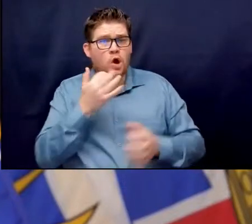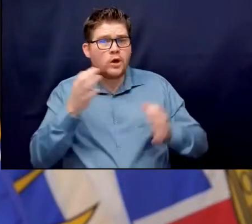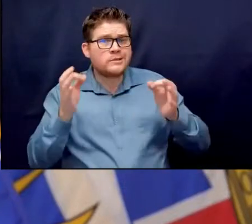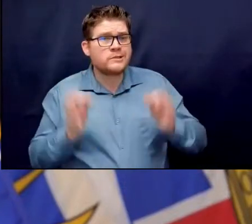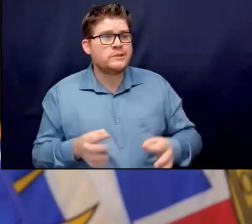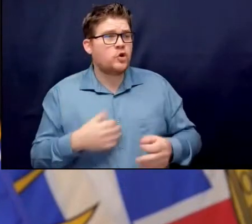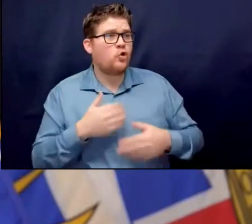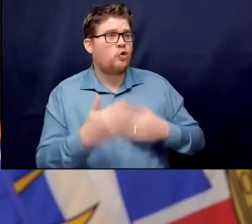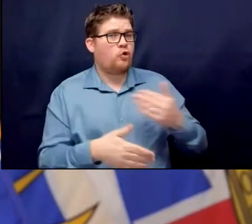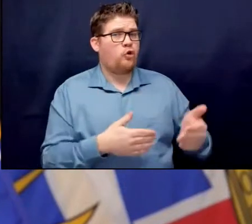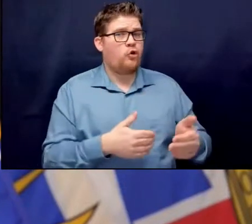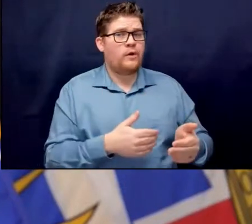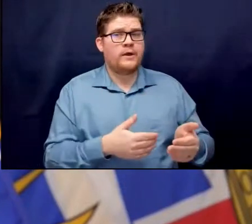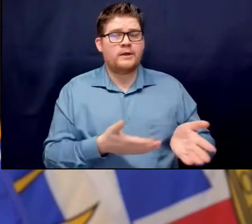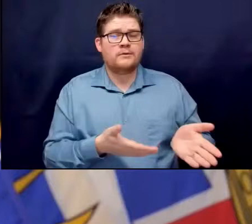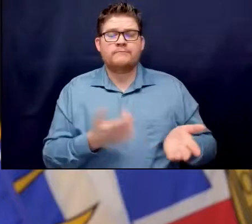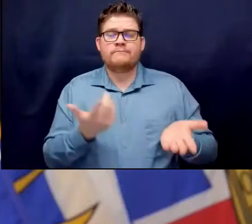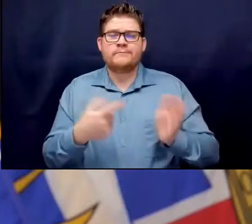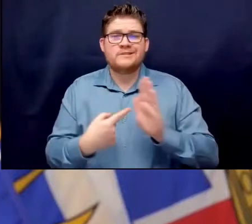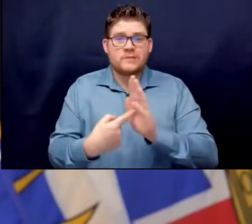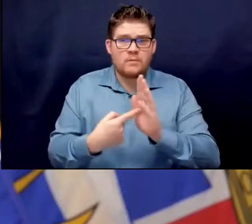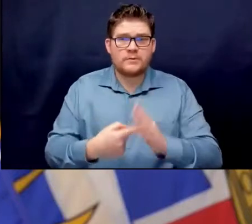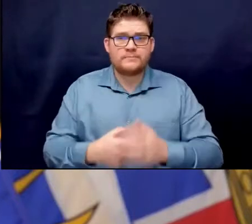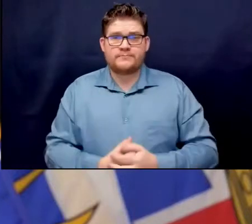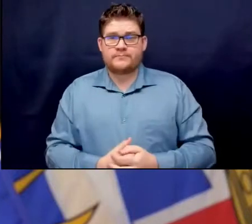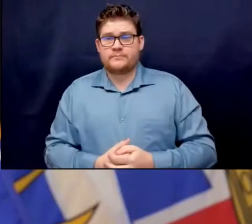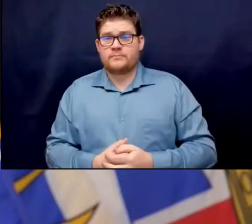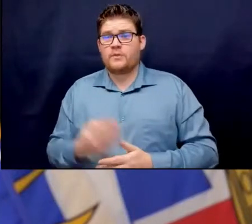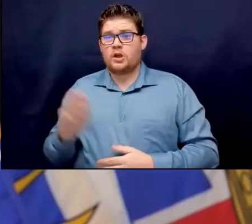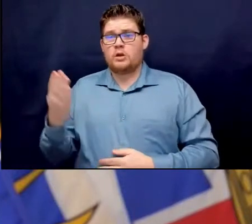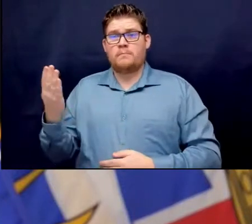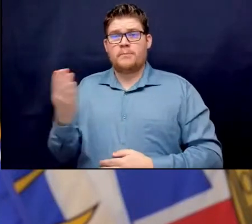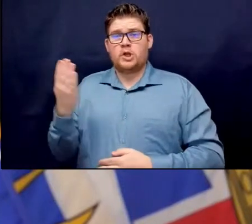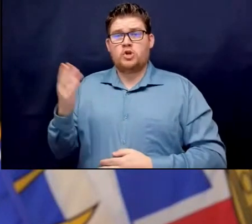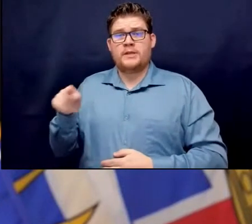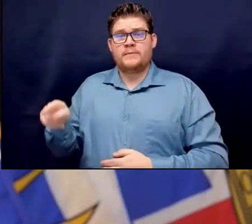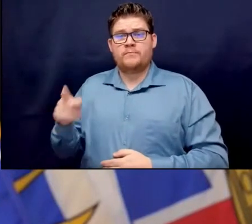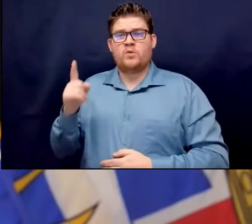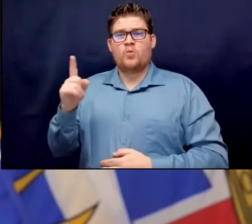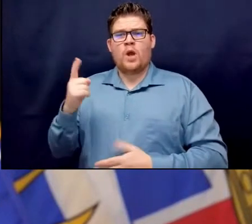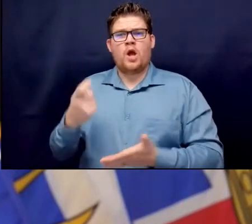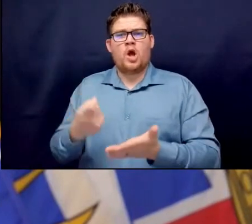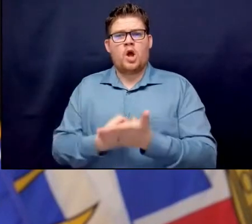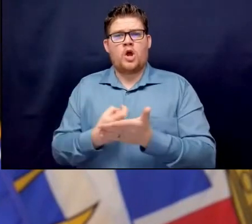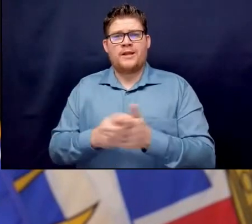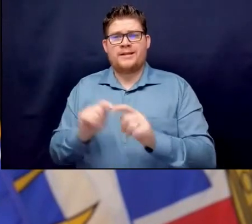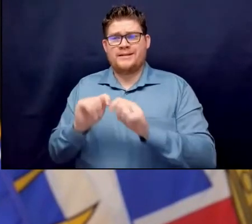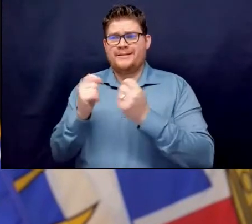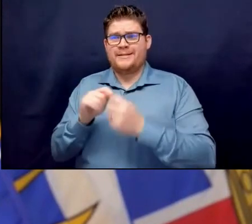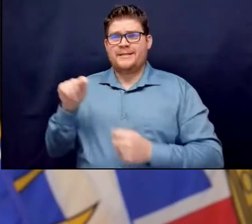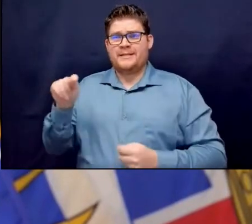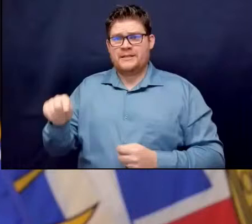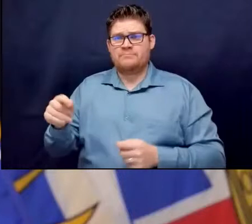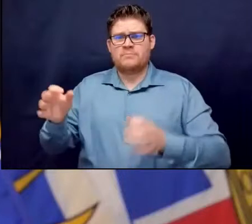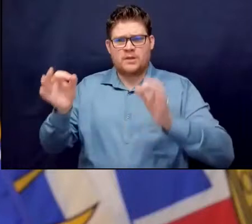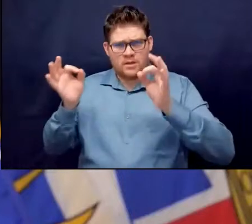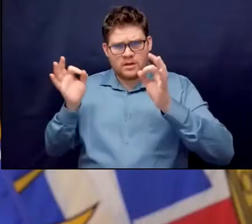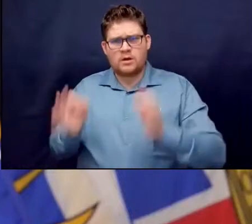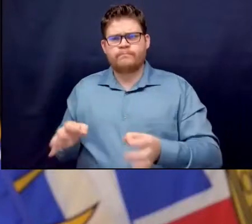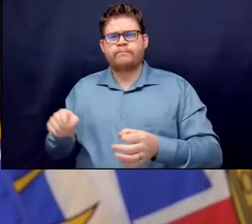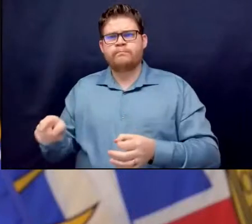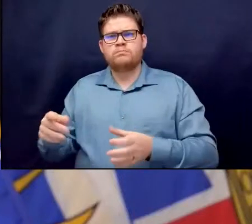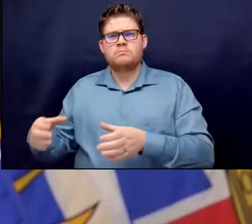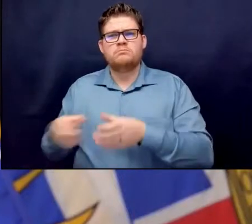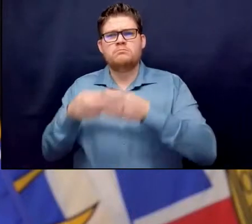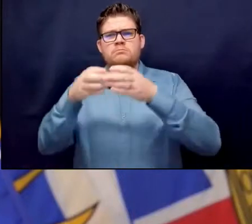Dix, you know, we've seen this example where a hockey team in Burnaby traveled to